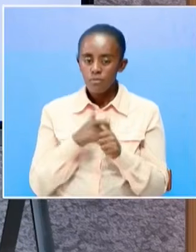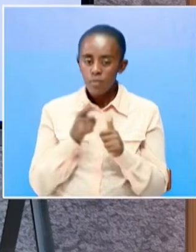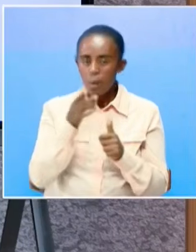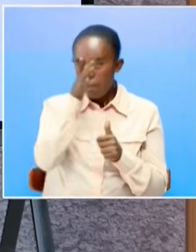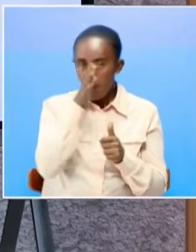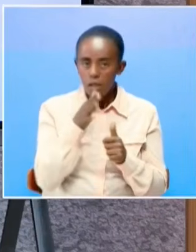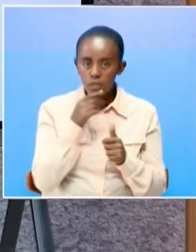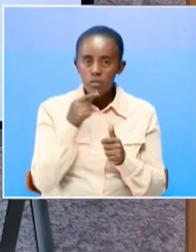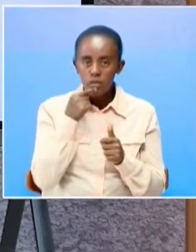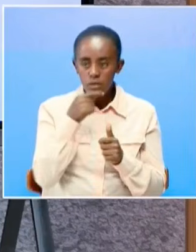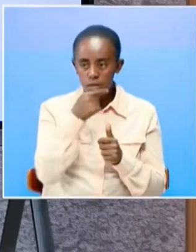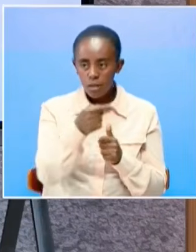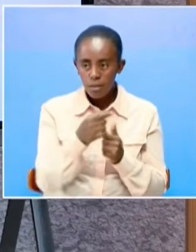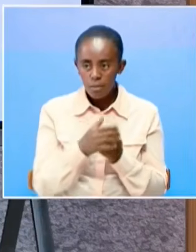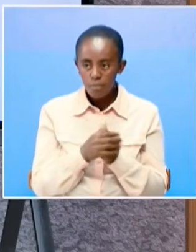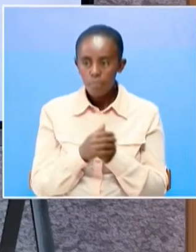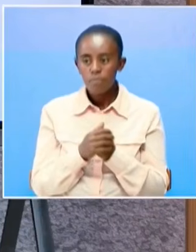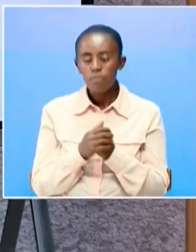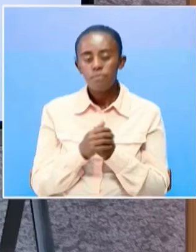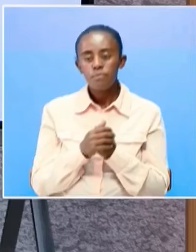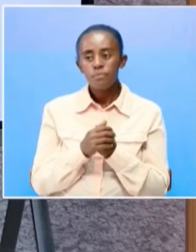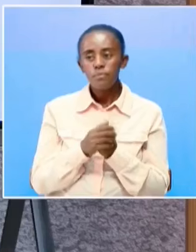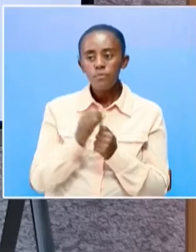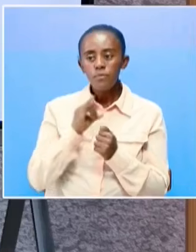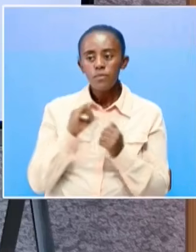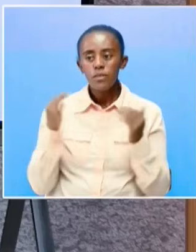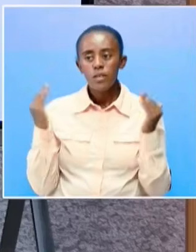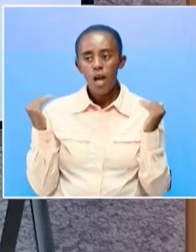parents. Yes, I hope,